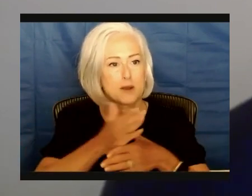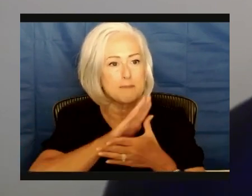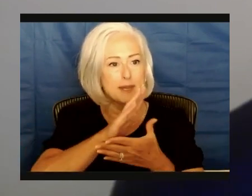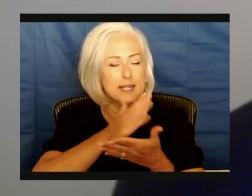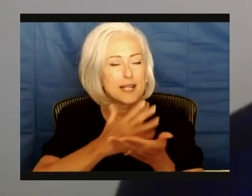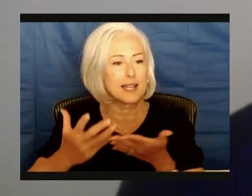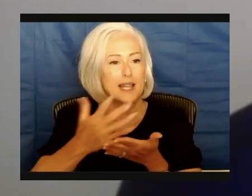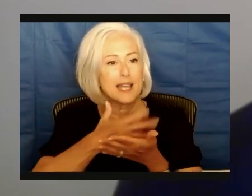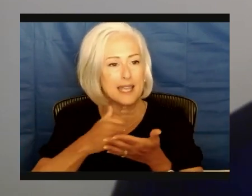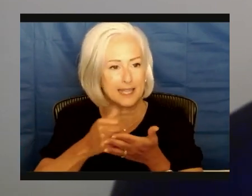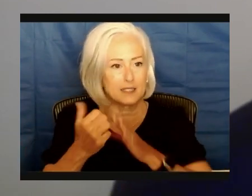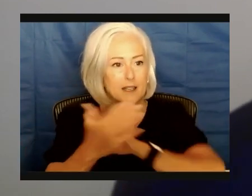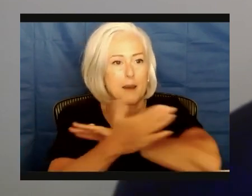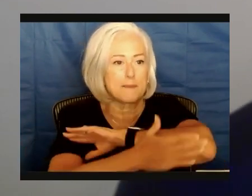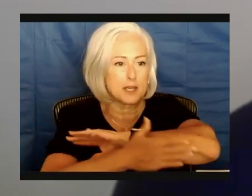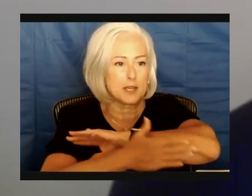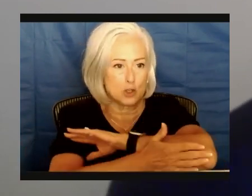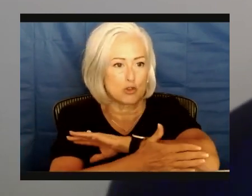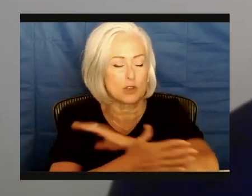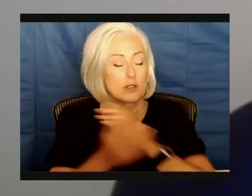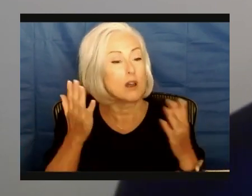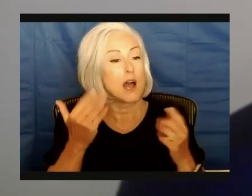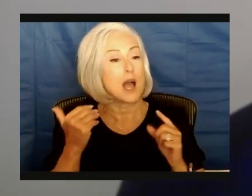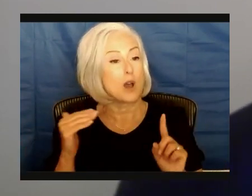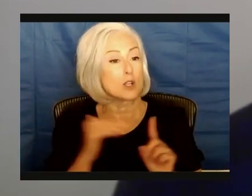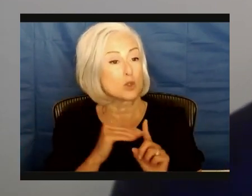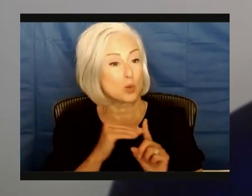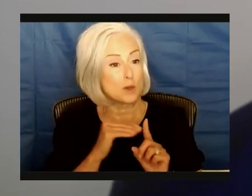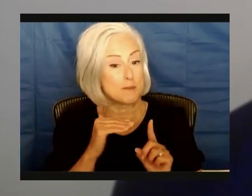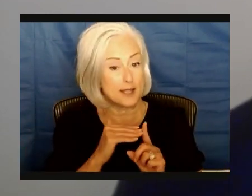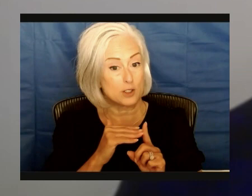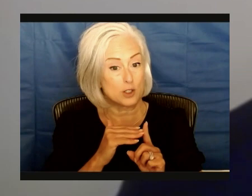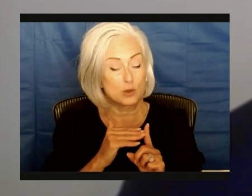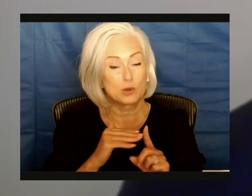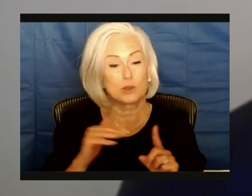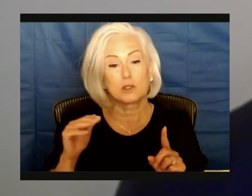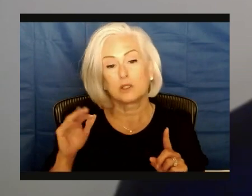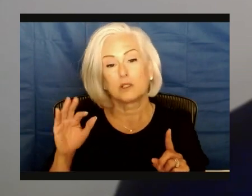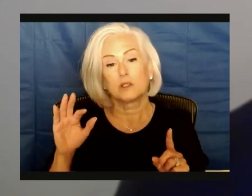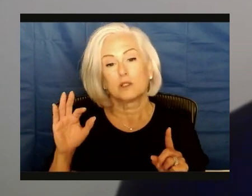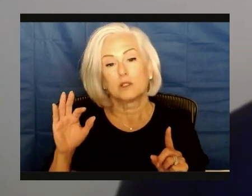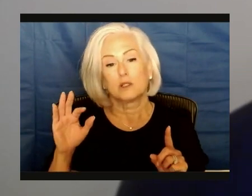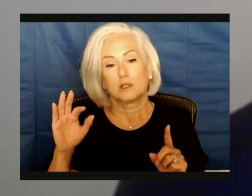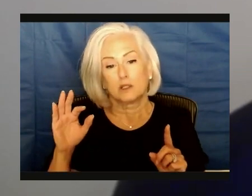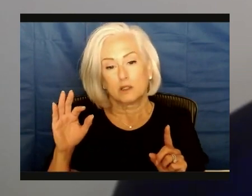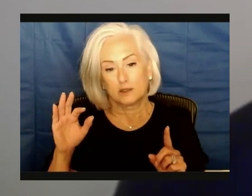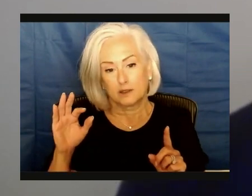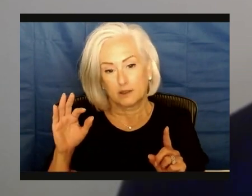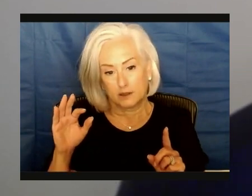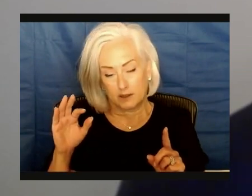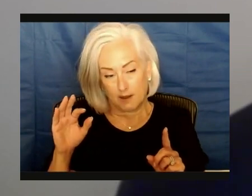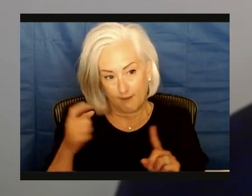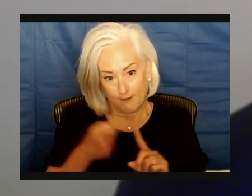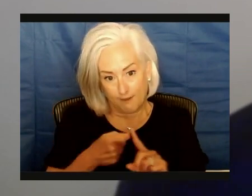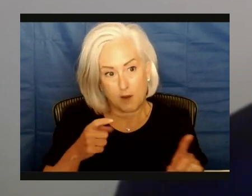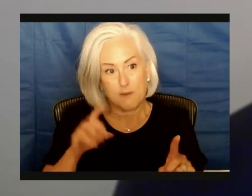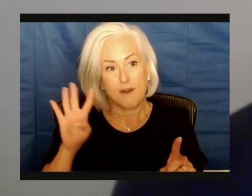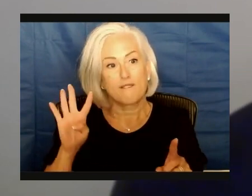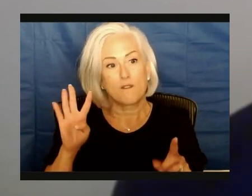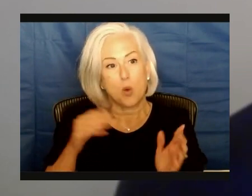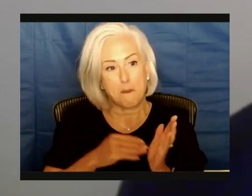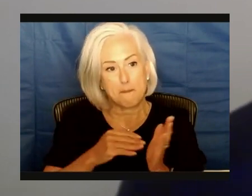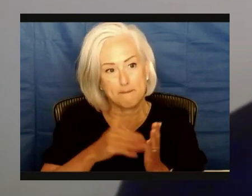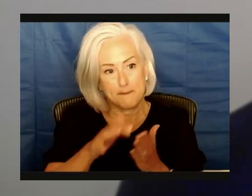always want to remind that more than 93% of the overall 4.4 billion deaths are occurring in low and middle